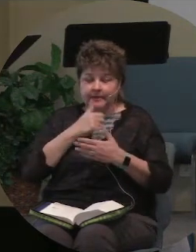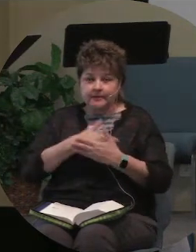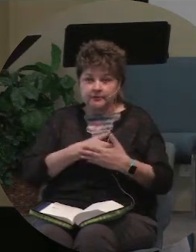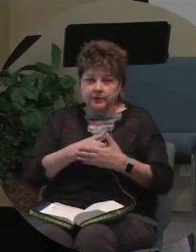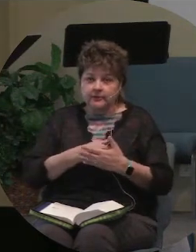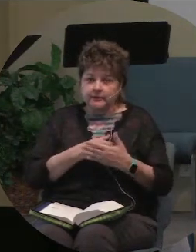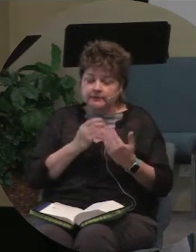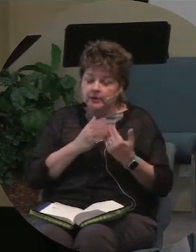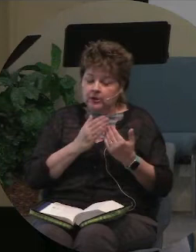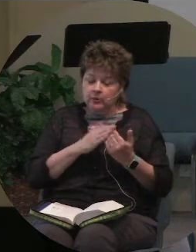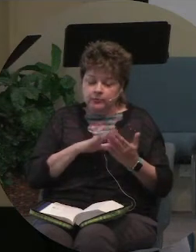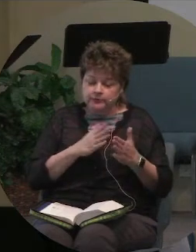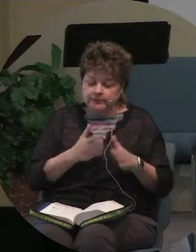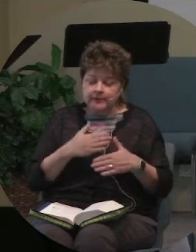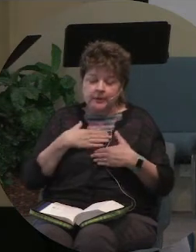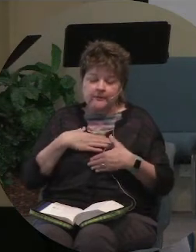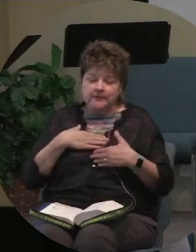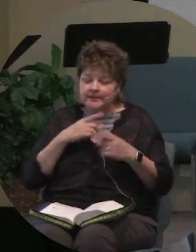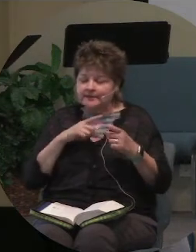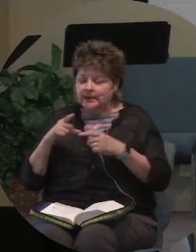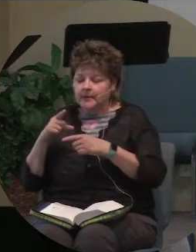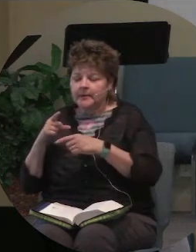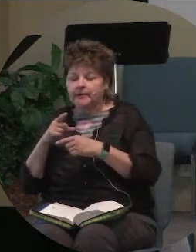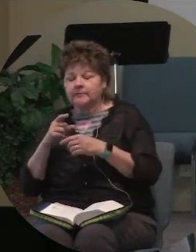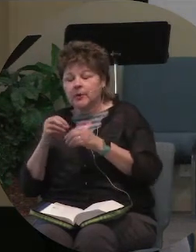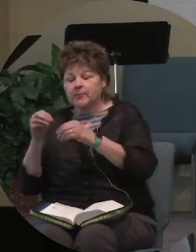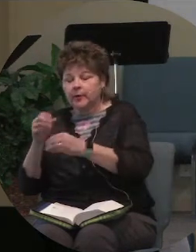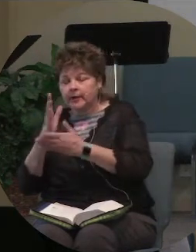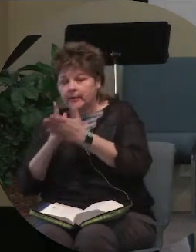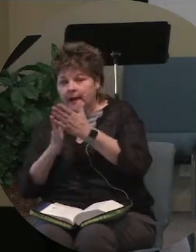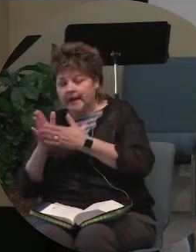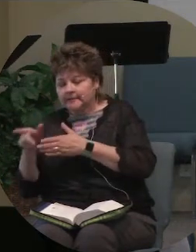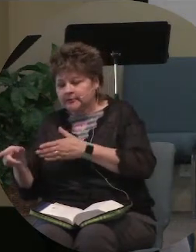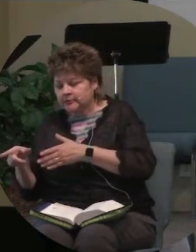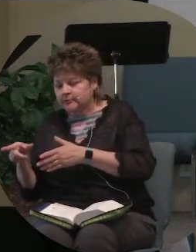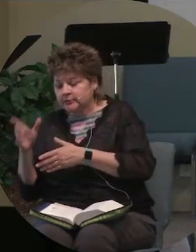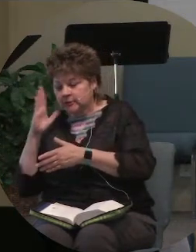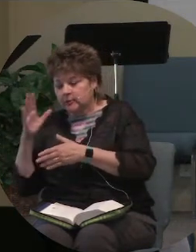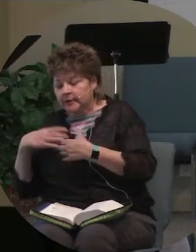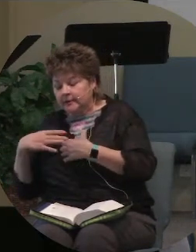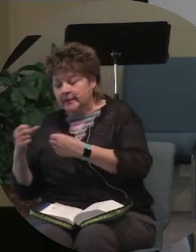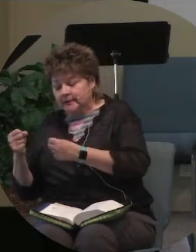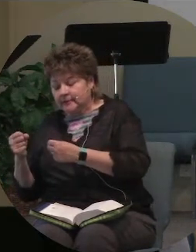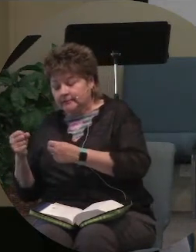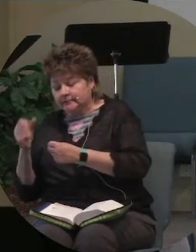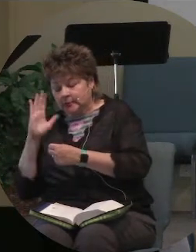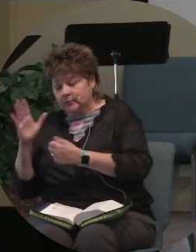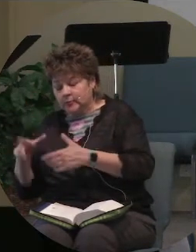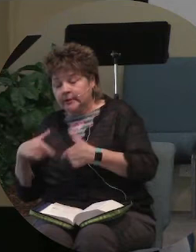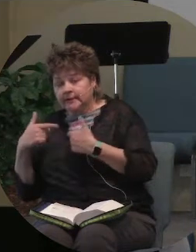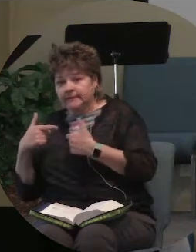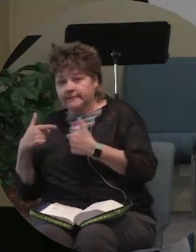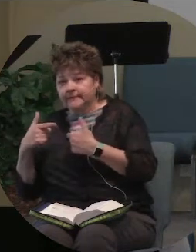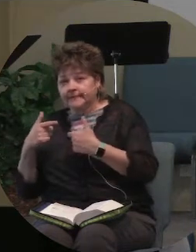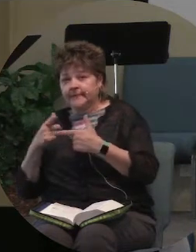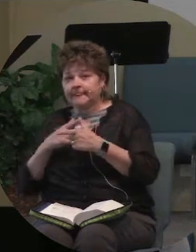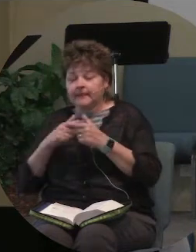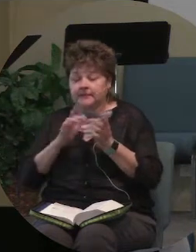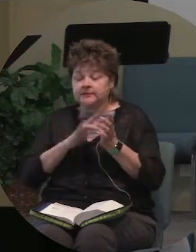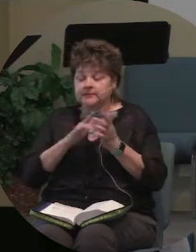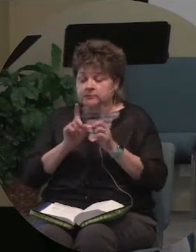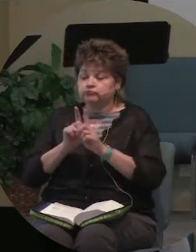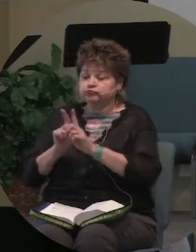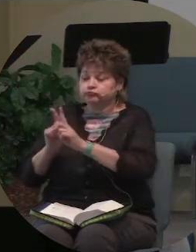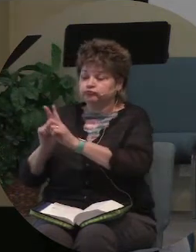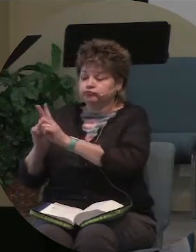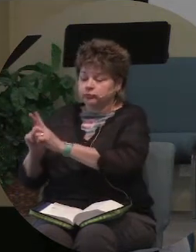of death. Please come and lay your hands on her so that she will get well and will live." And he went off with him, and a large